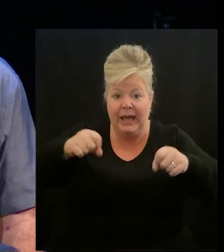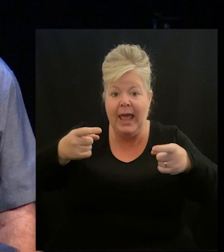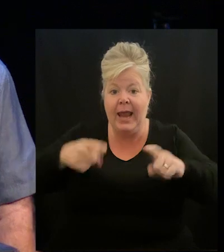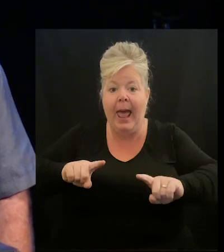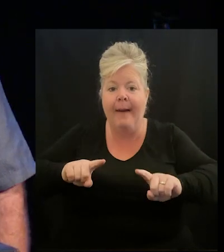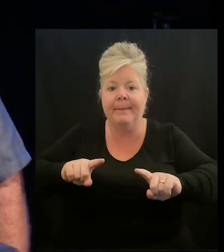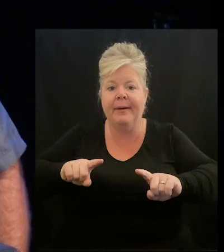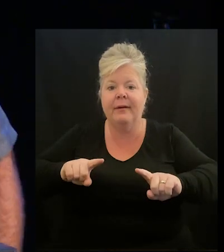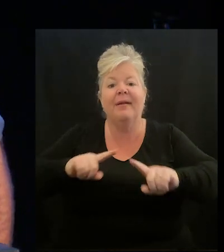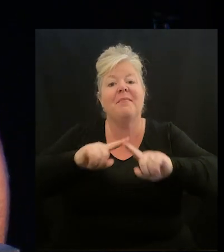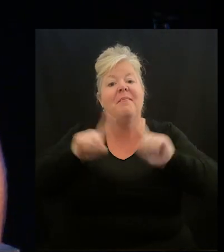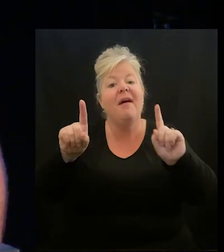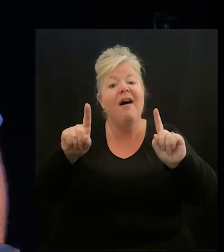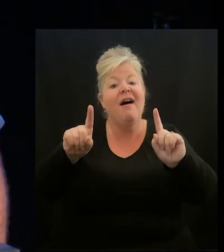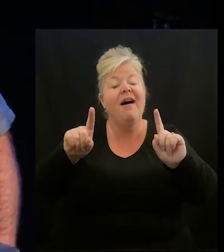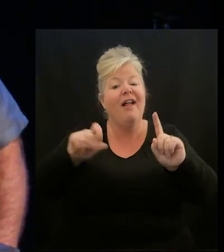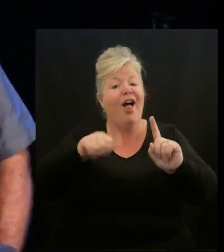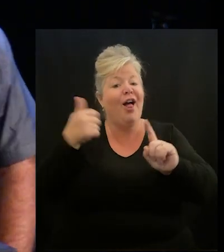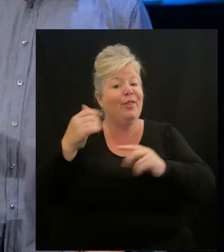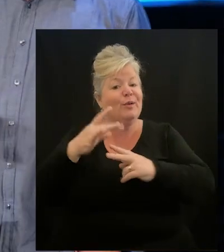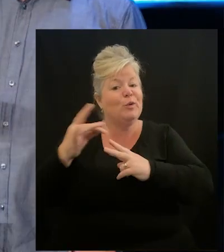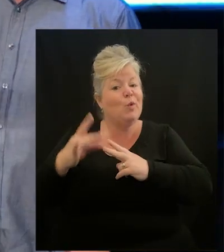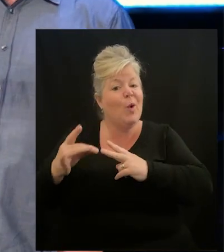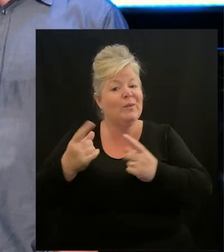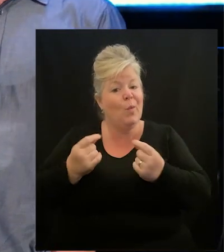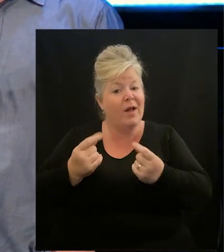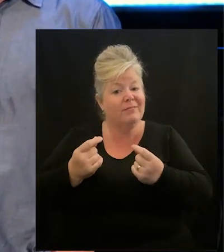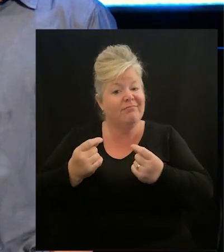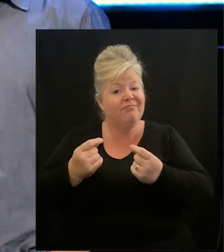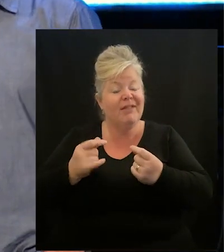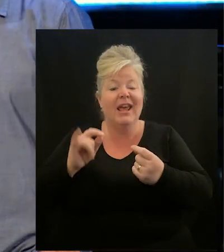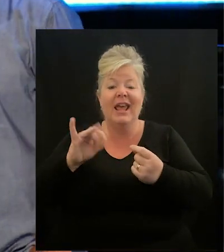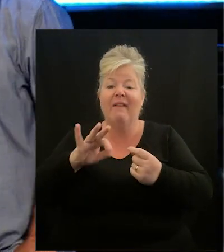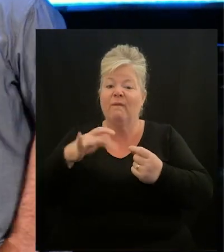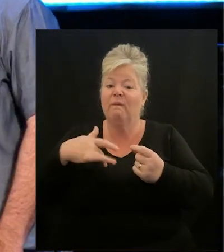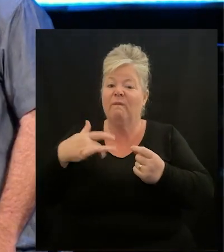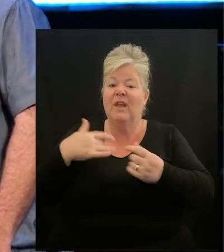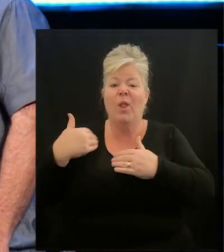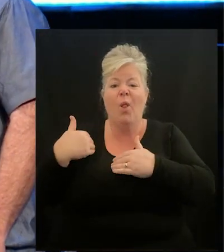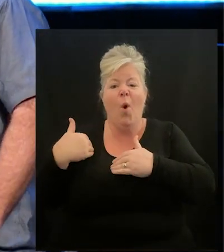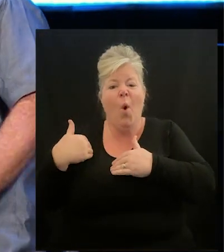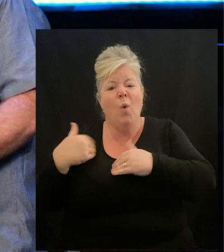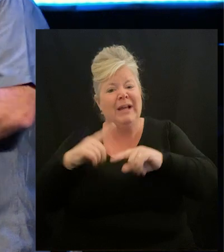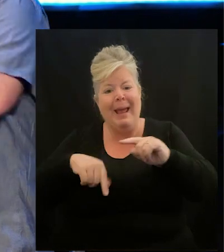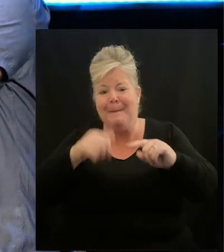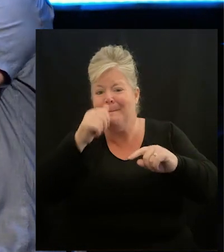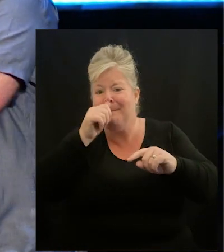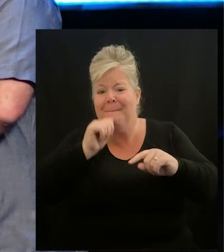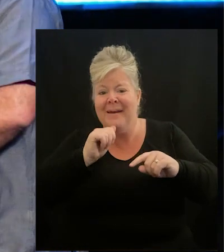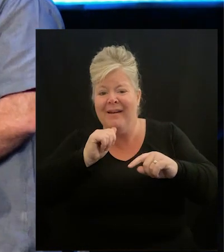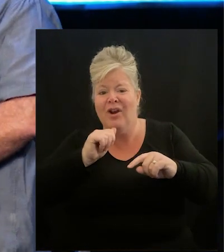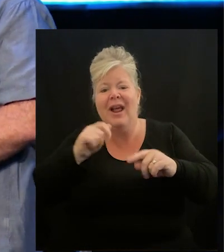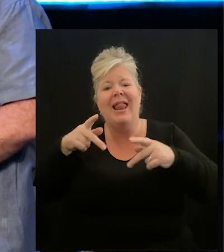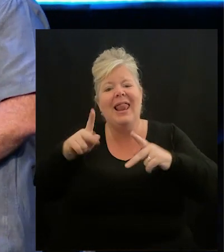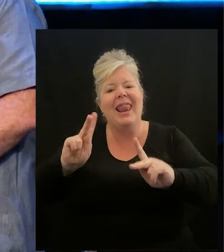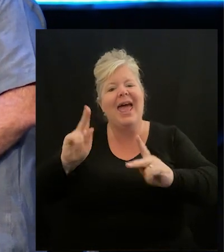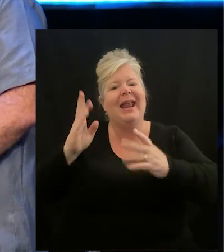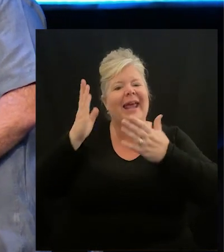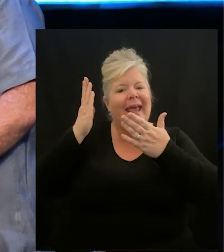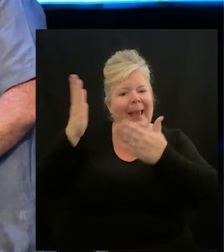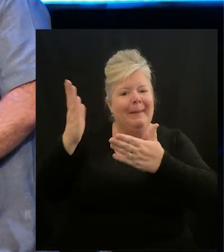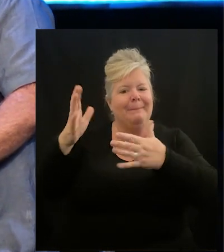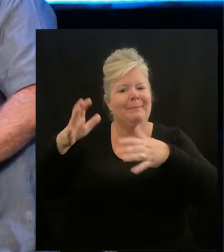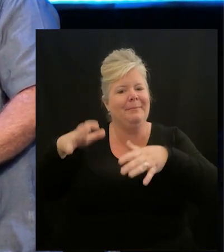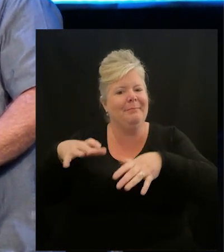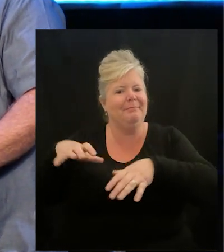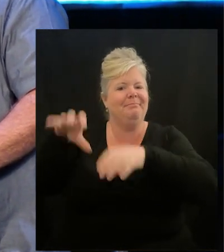again, there's a better solution. When the load is unbearable, let him bear